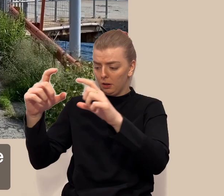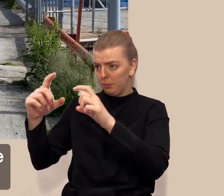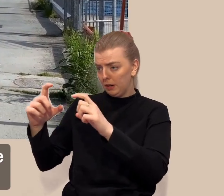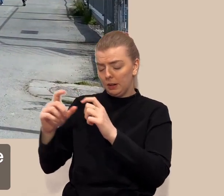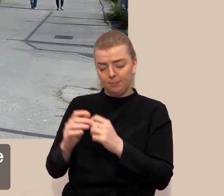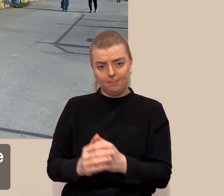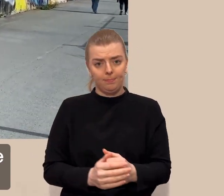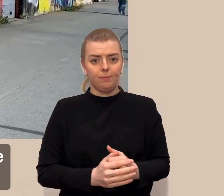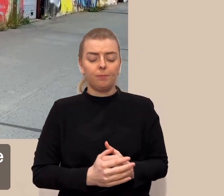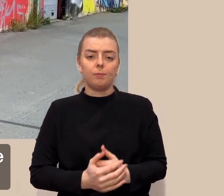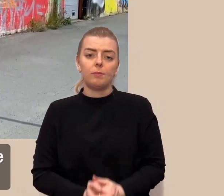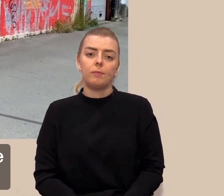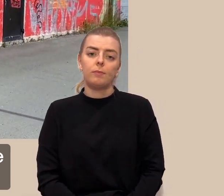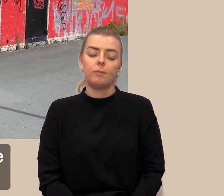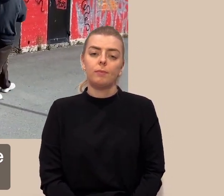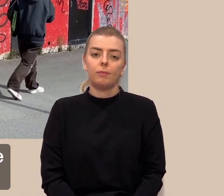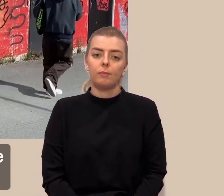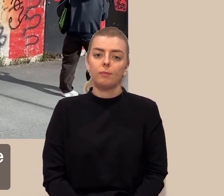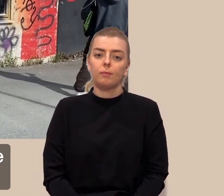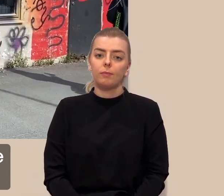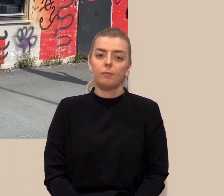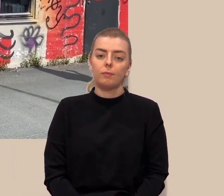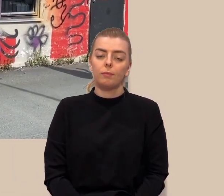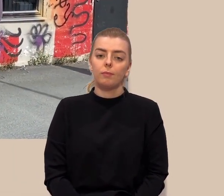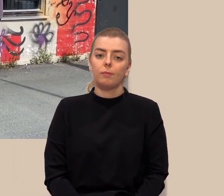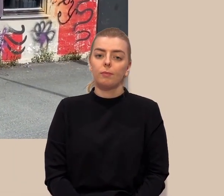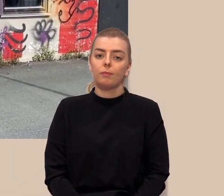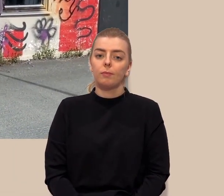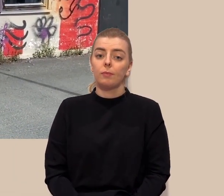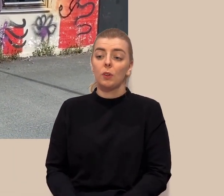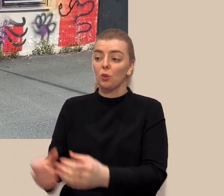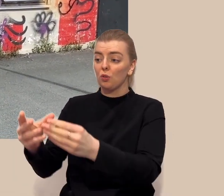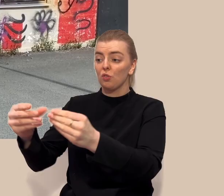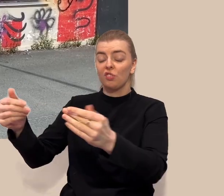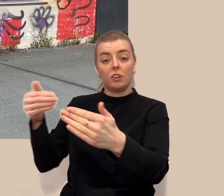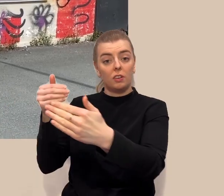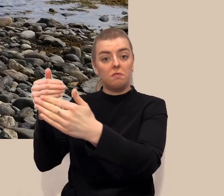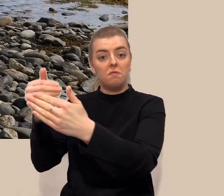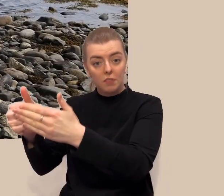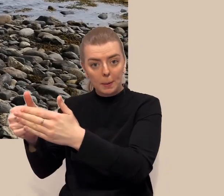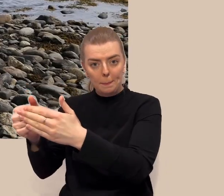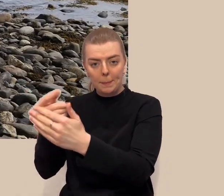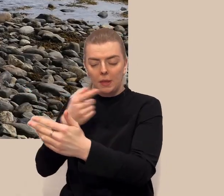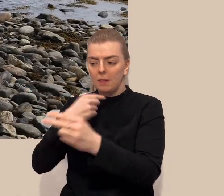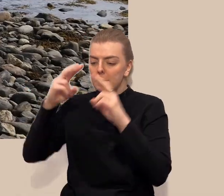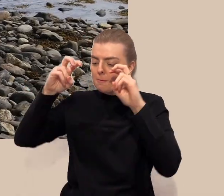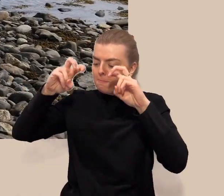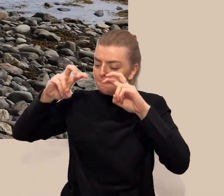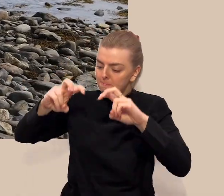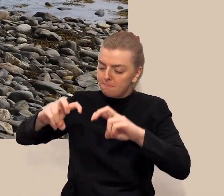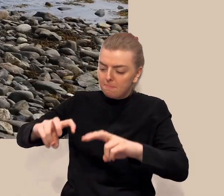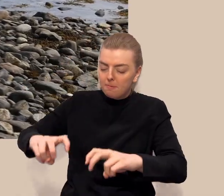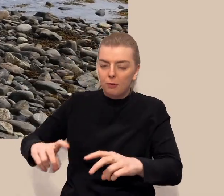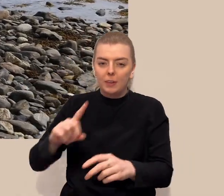a colour to focus upon and took photos of that colour and varying shades of it. And then when we got to the beach,